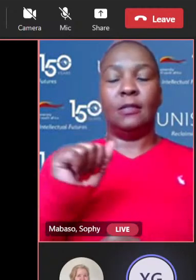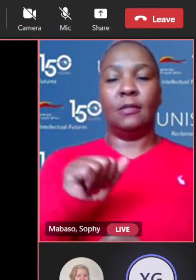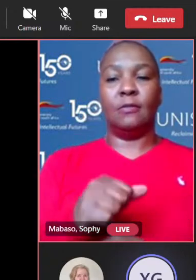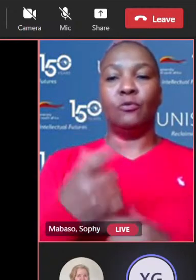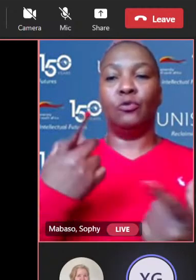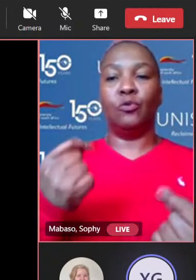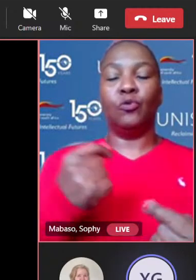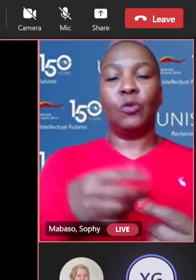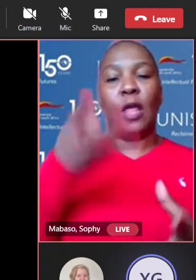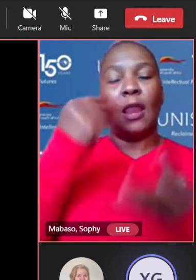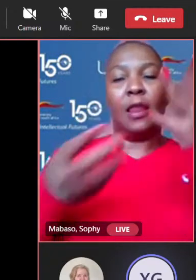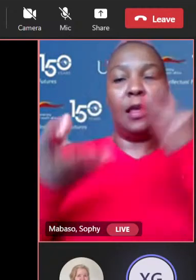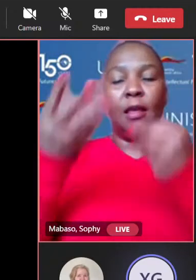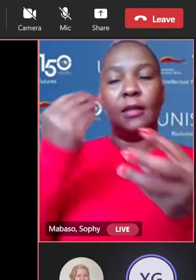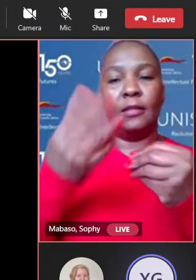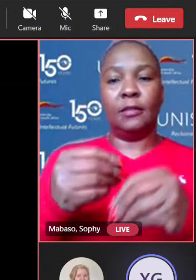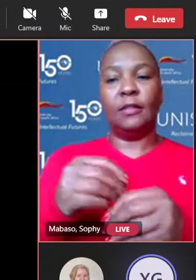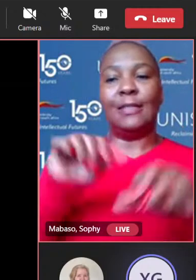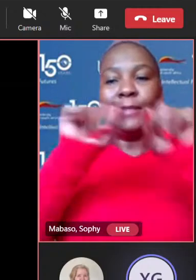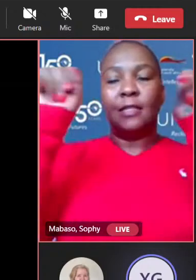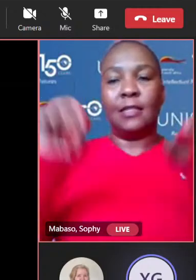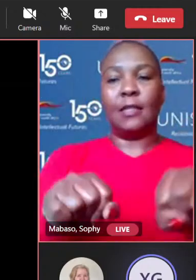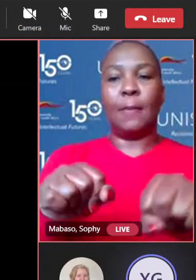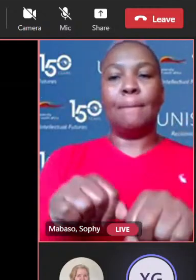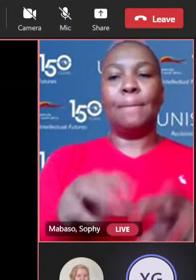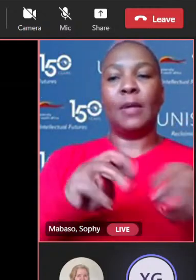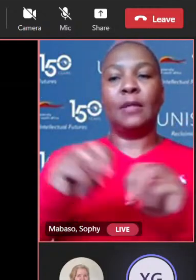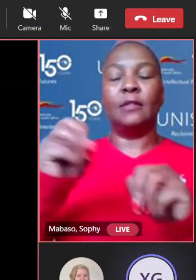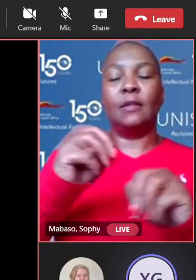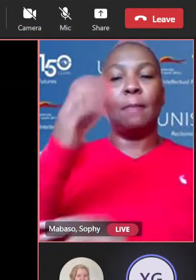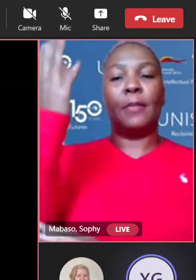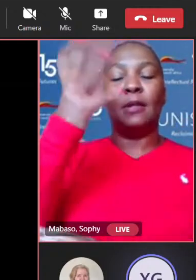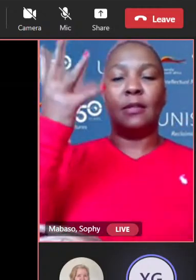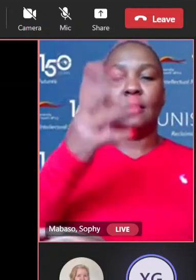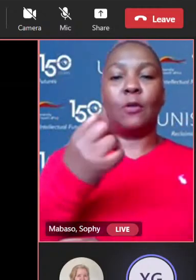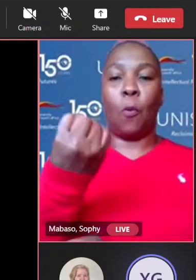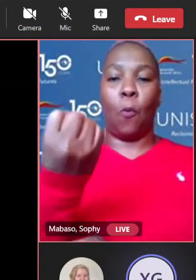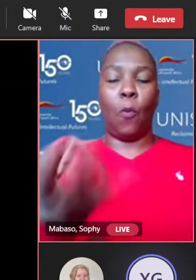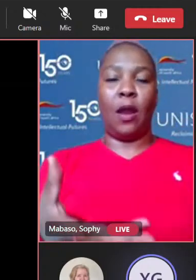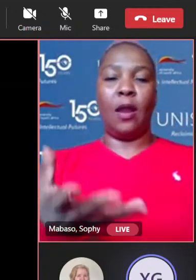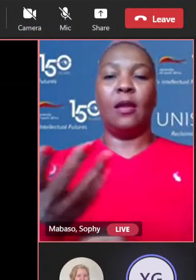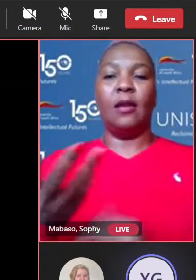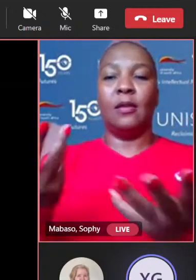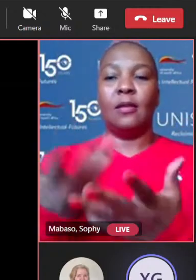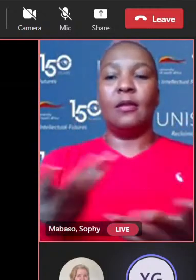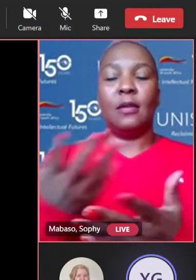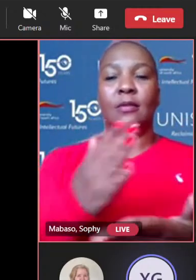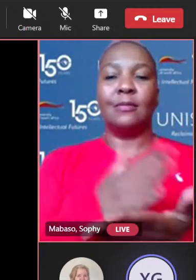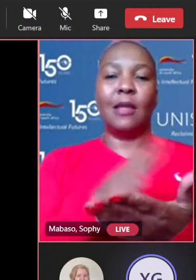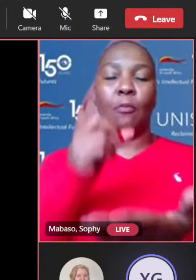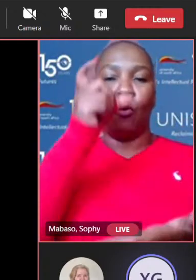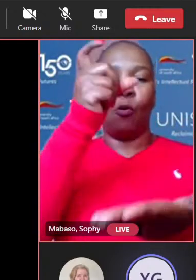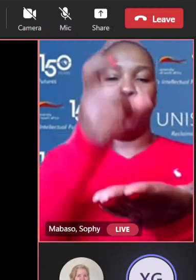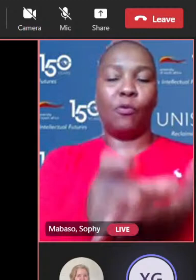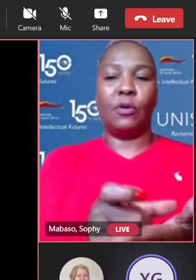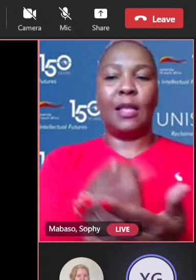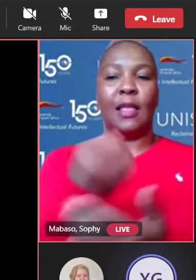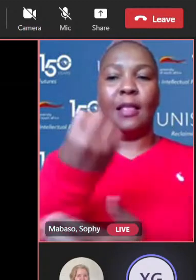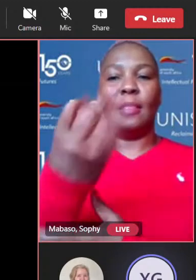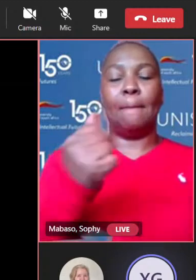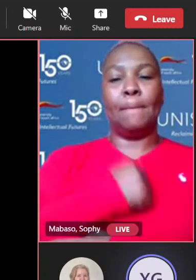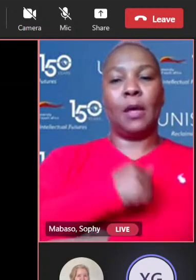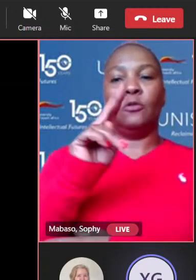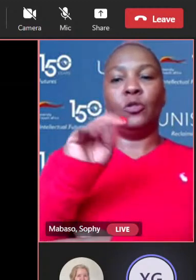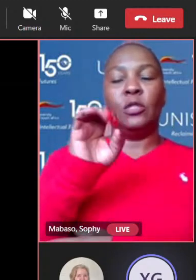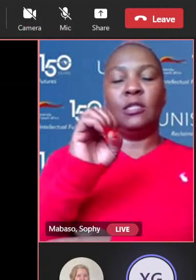system presentation. This is where you claim, I saw in some of the comments, person speaking about claiming My Unisa.